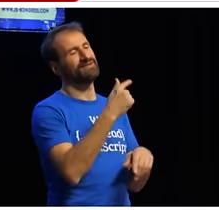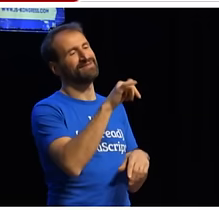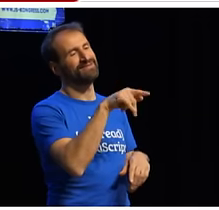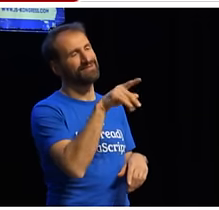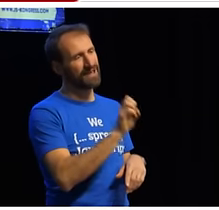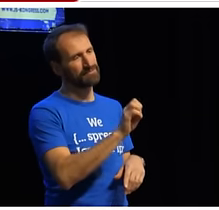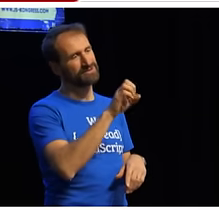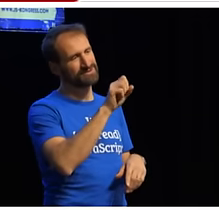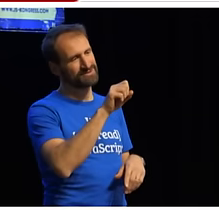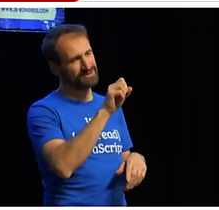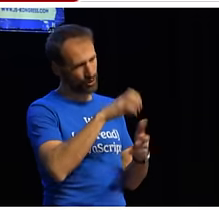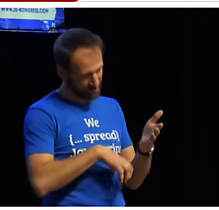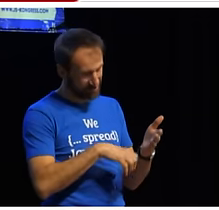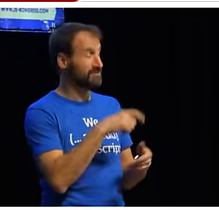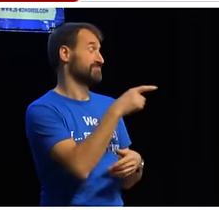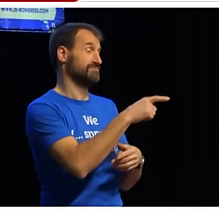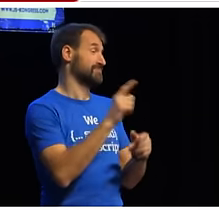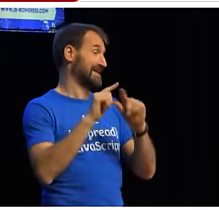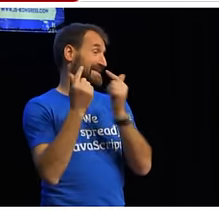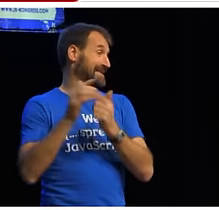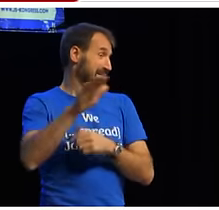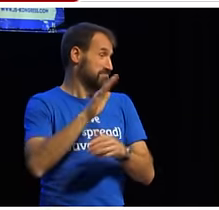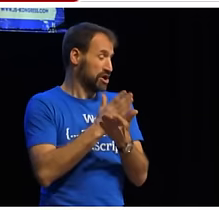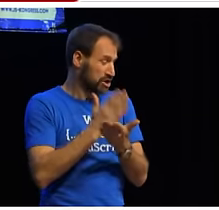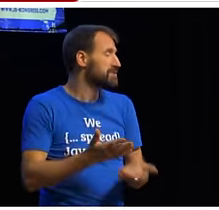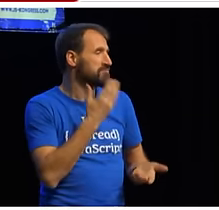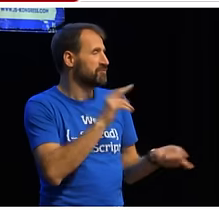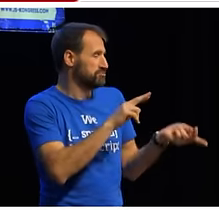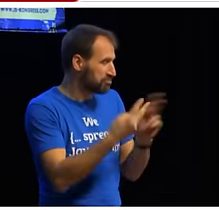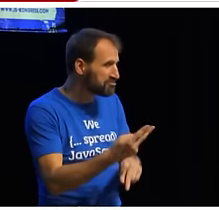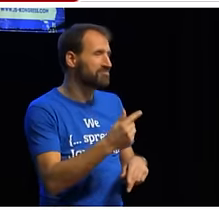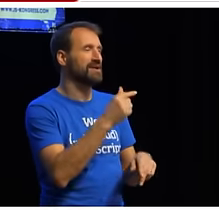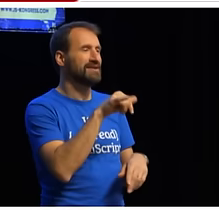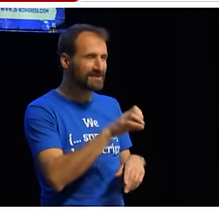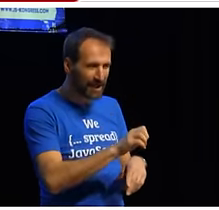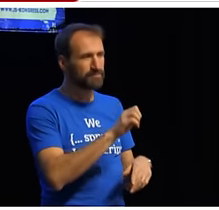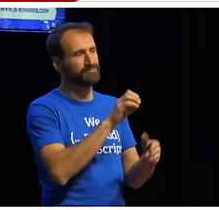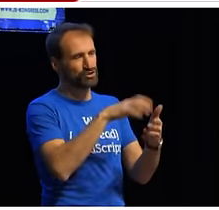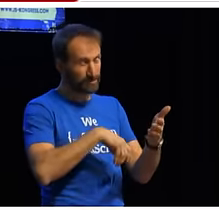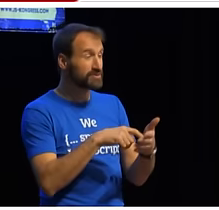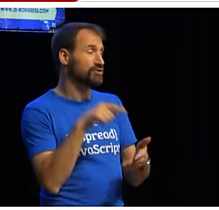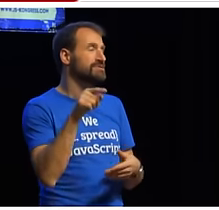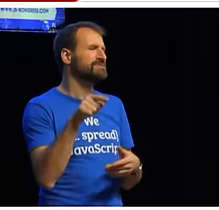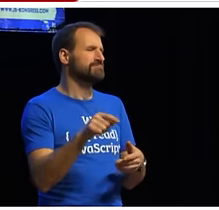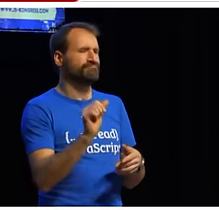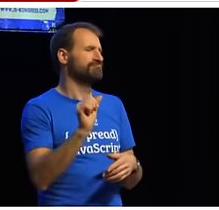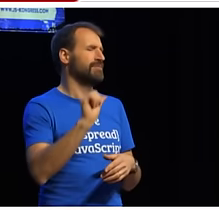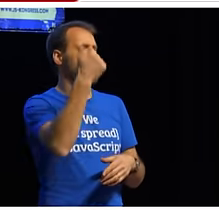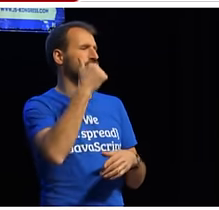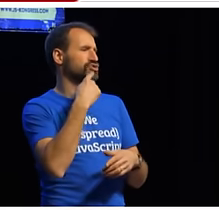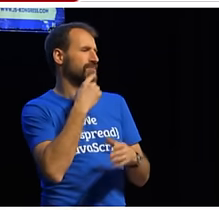And that's pretty much the main language you use when you develop Angular 2